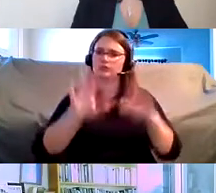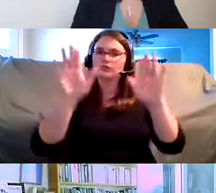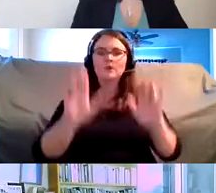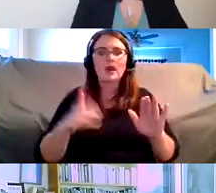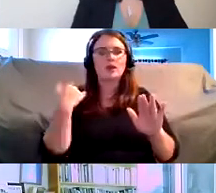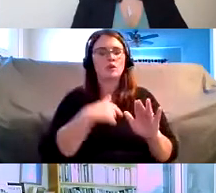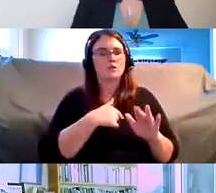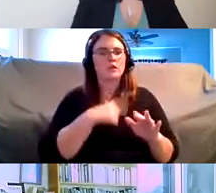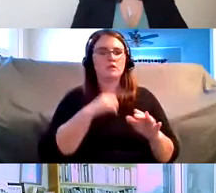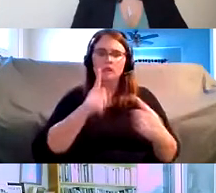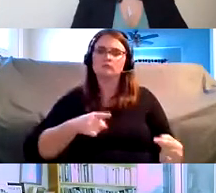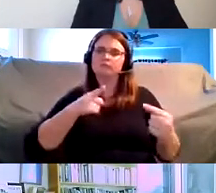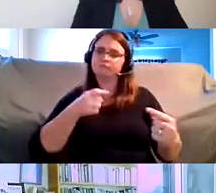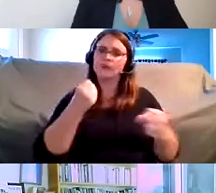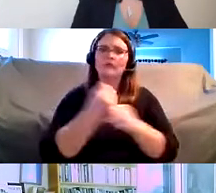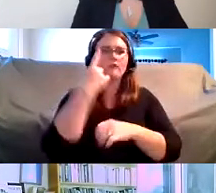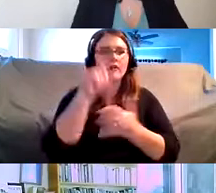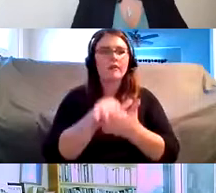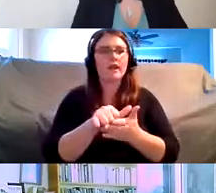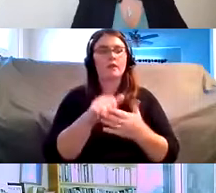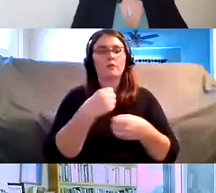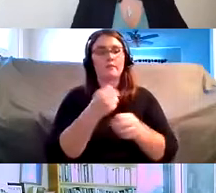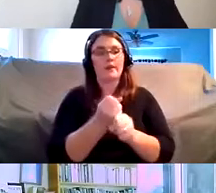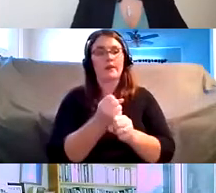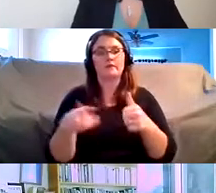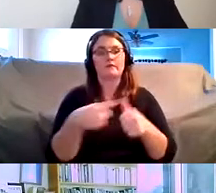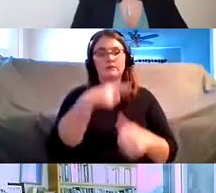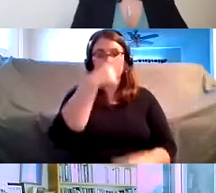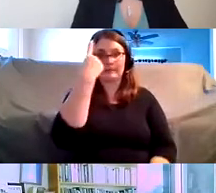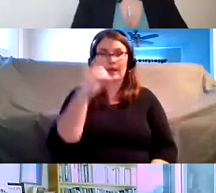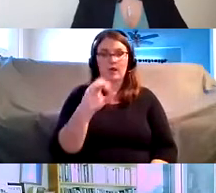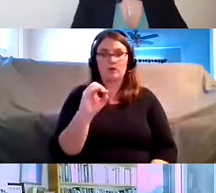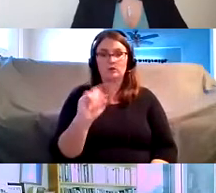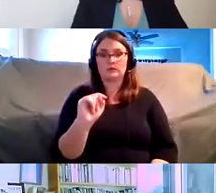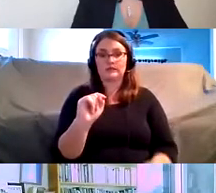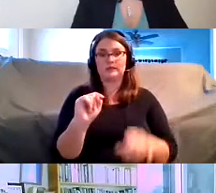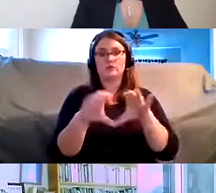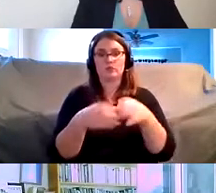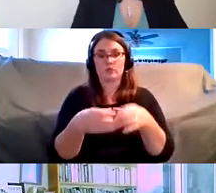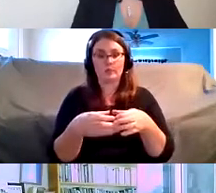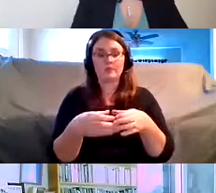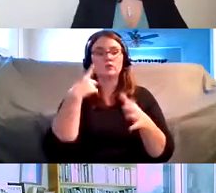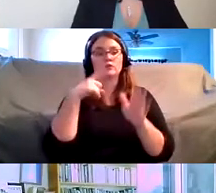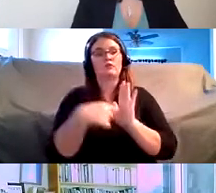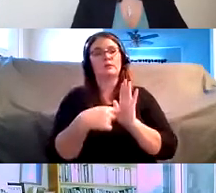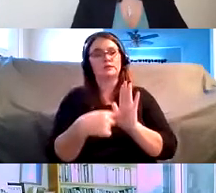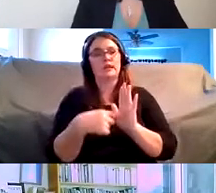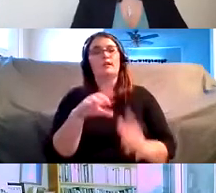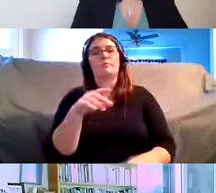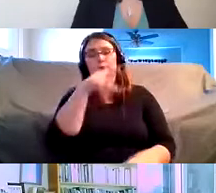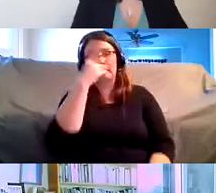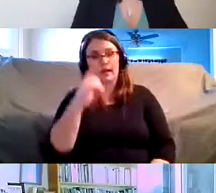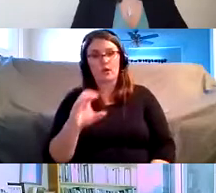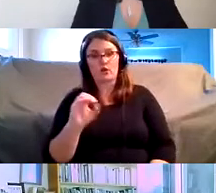created the first Black OT group to represent Black OTs in Brazil. And now